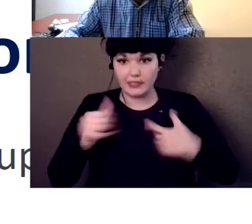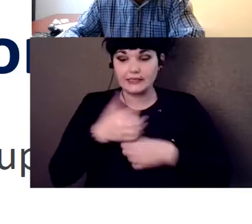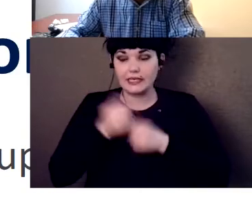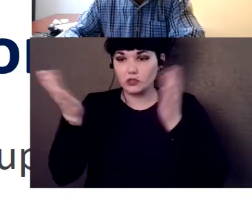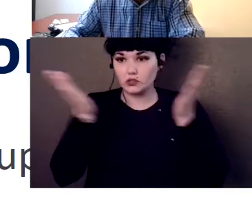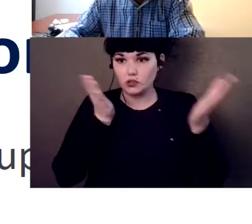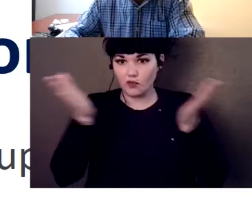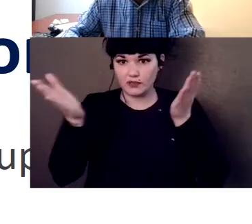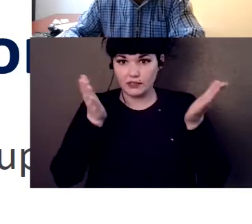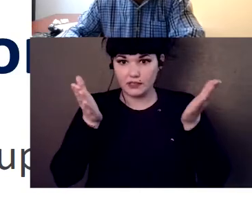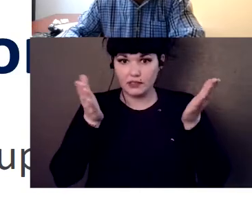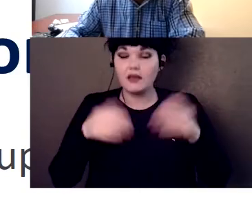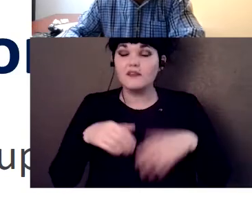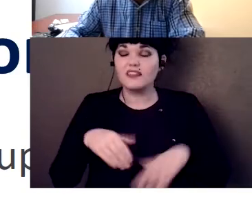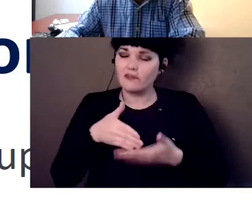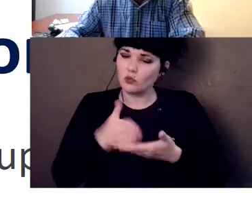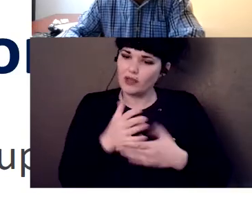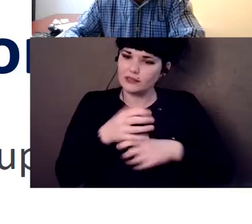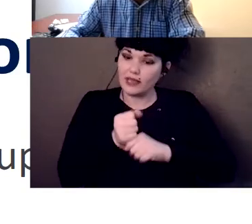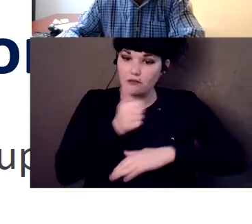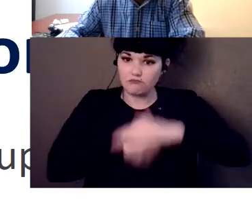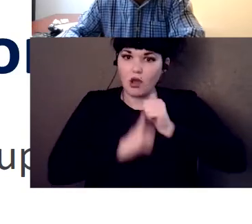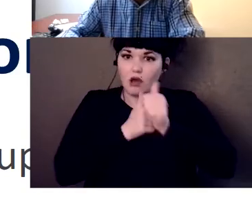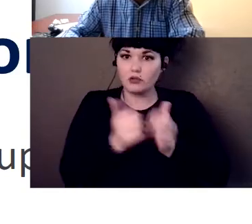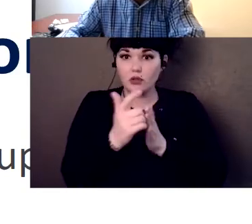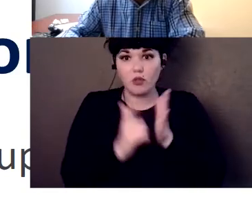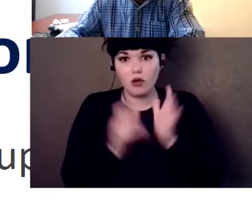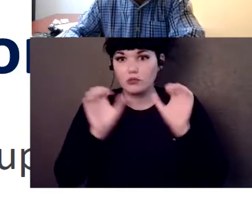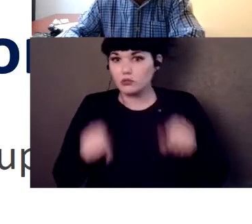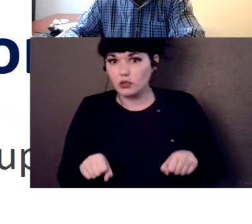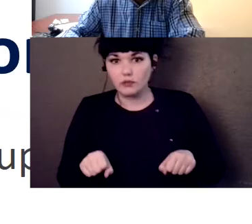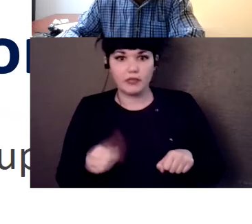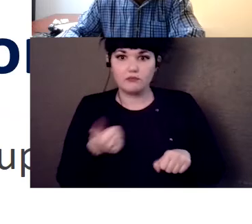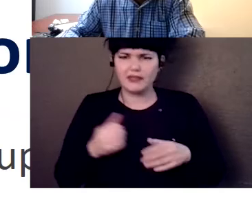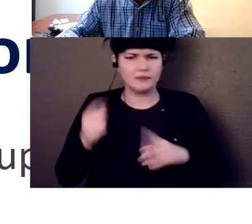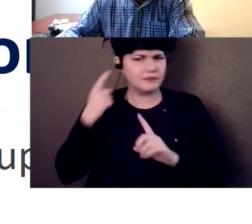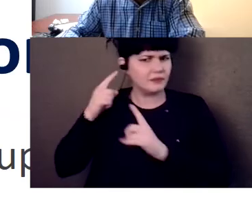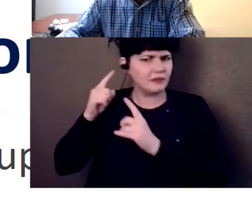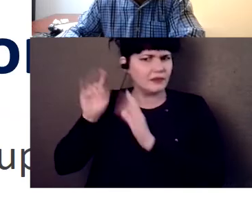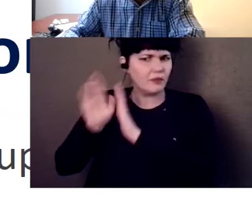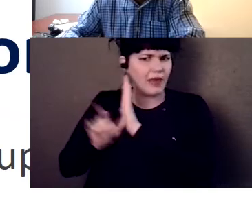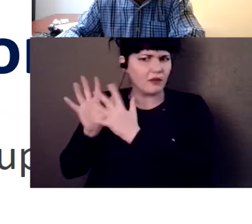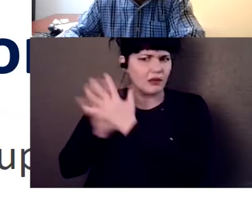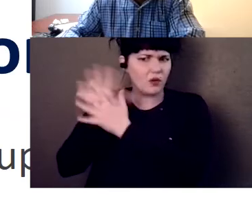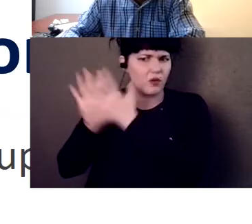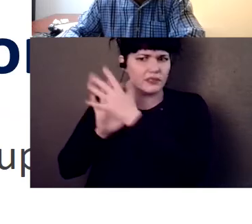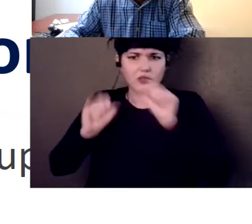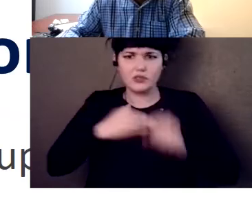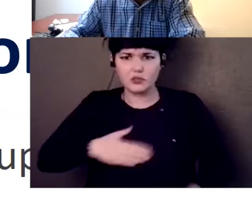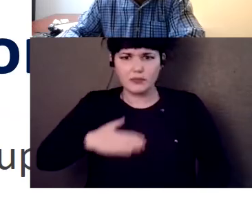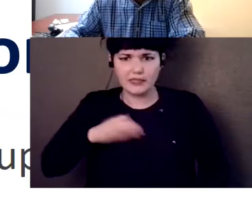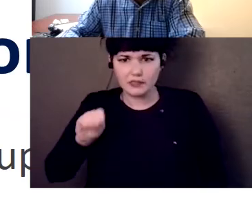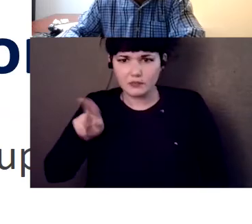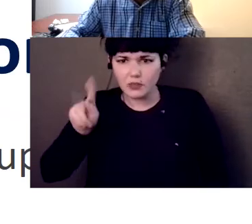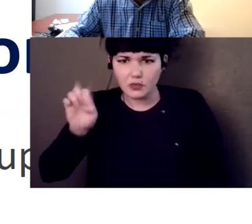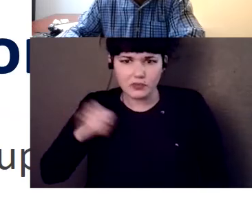law. That can be anything from the beginning of the process where a parent thinks their child has a disability. You can mute, please.